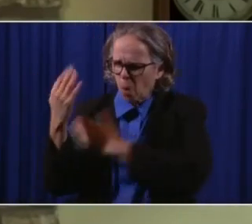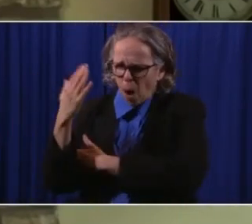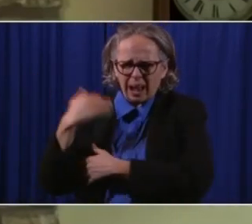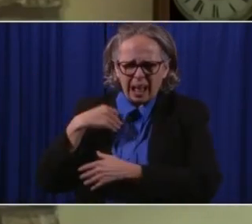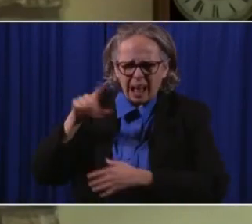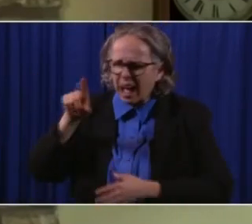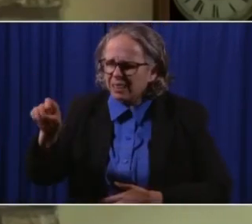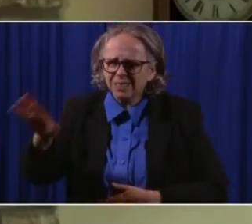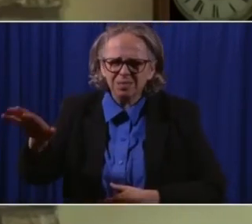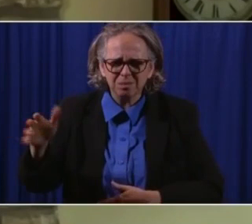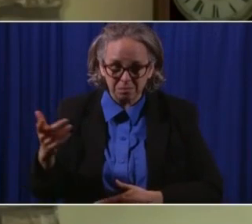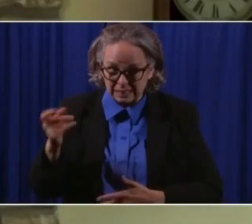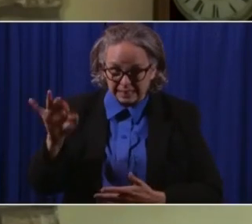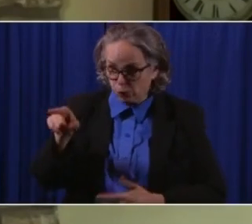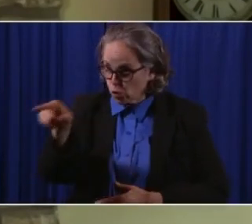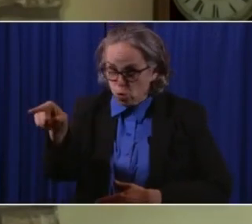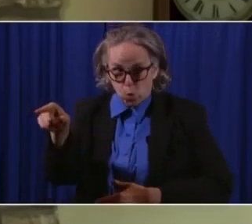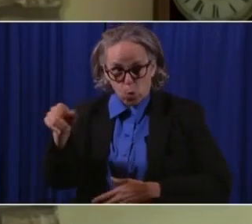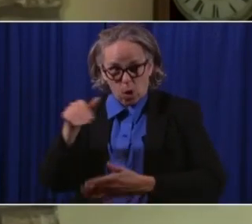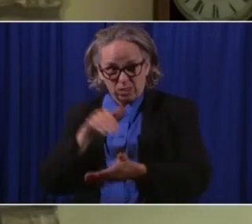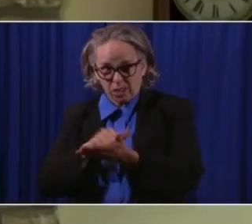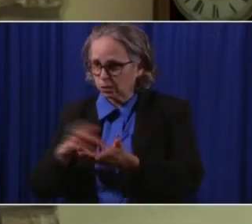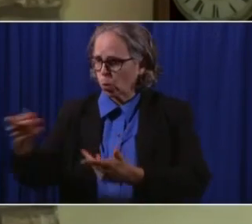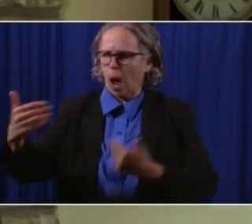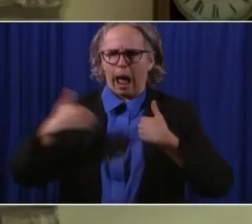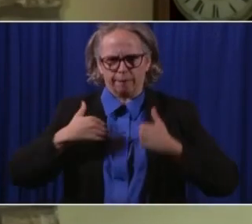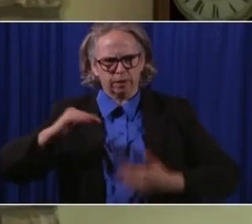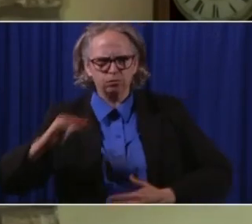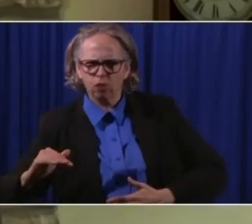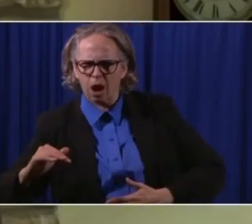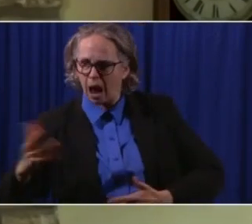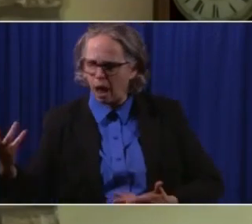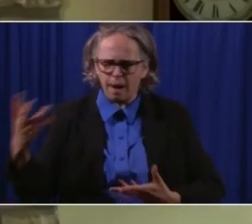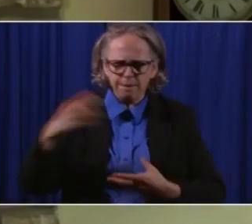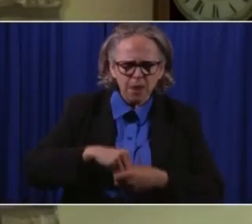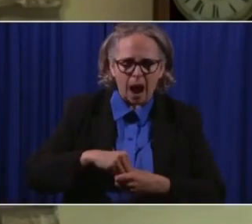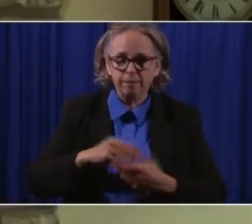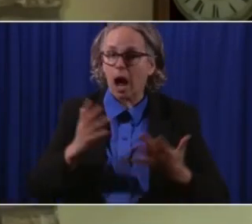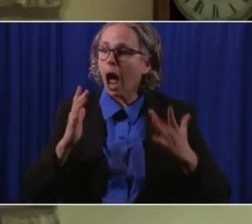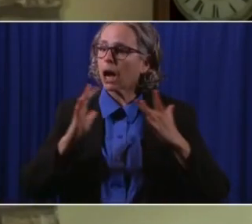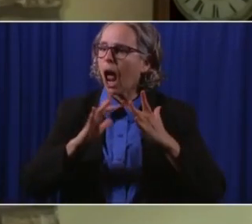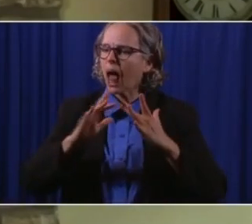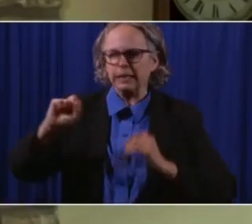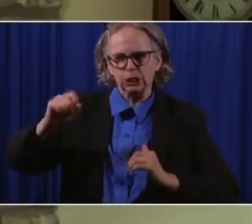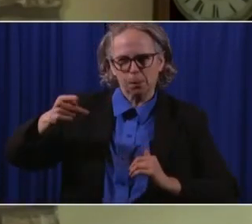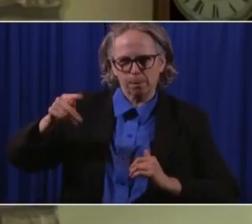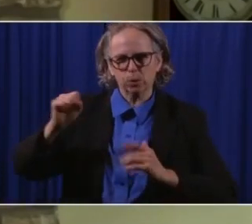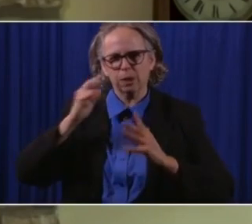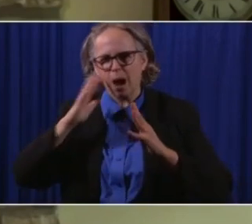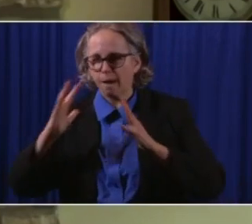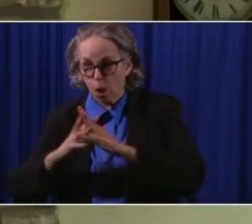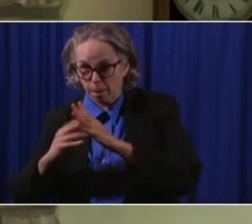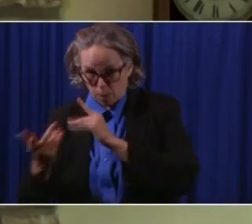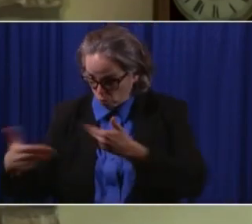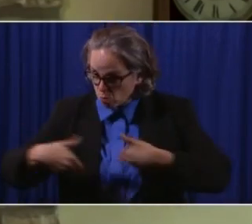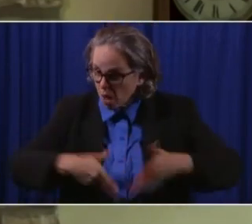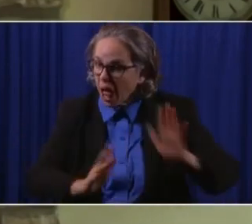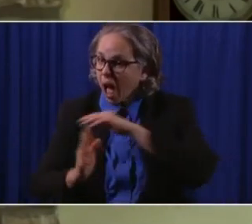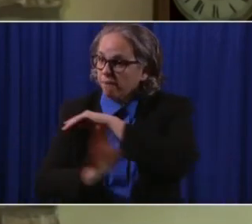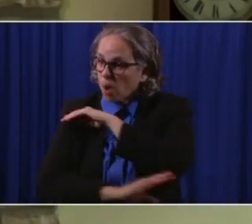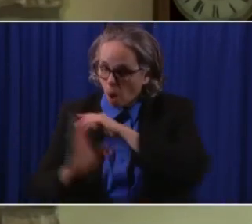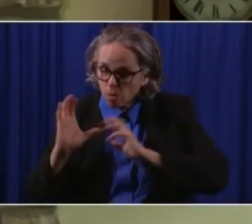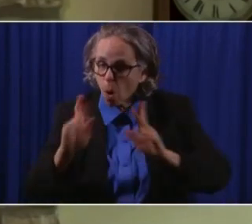who was wanting to play contact sports this fall, would you let them do it? Yeah, you did ask me